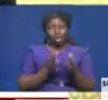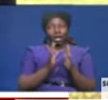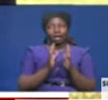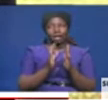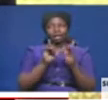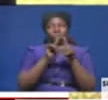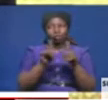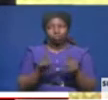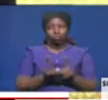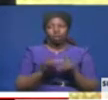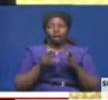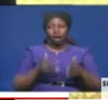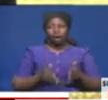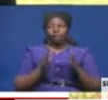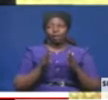and